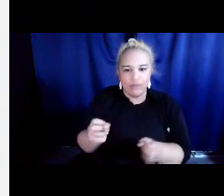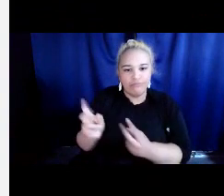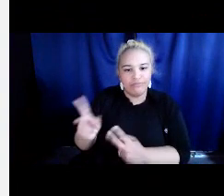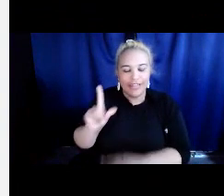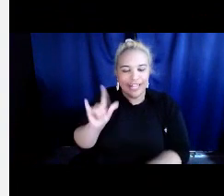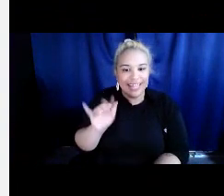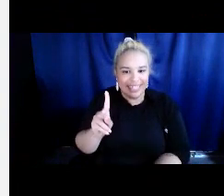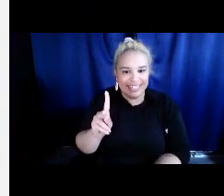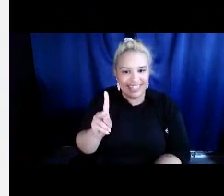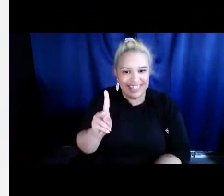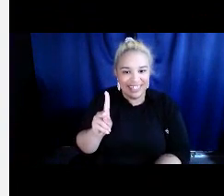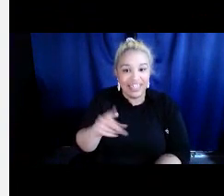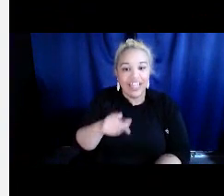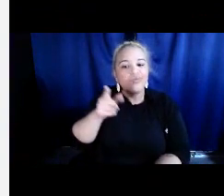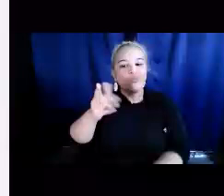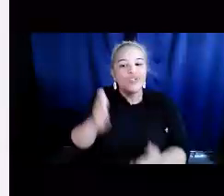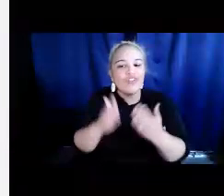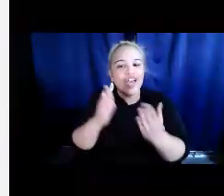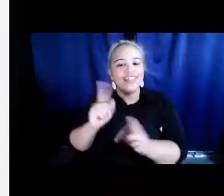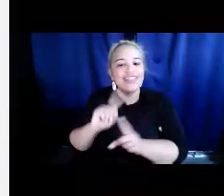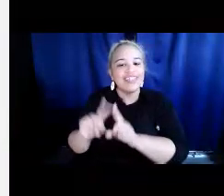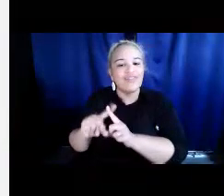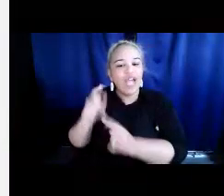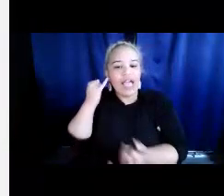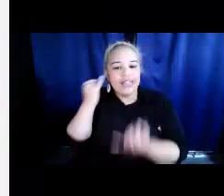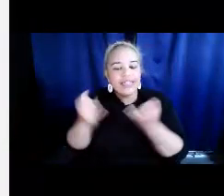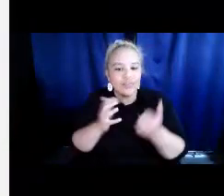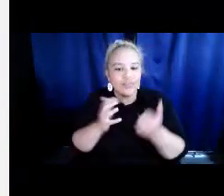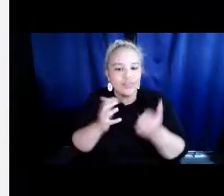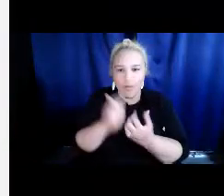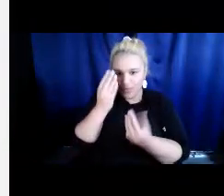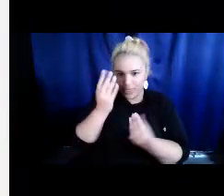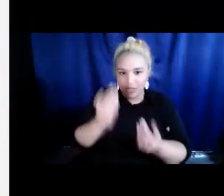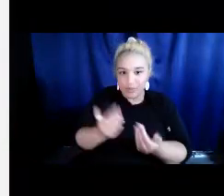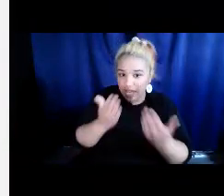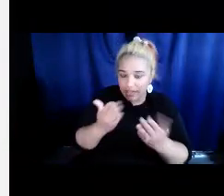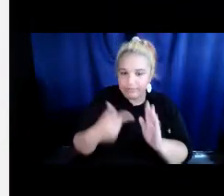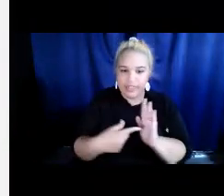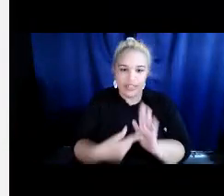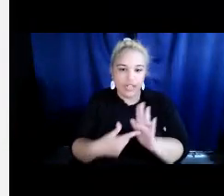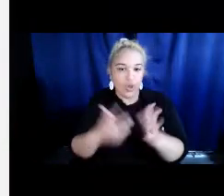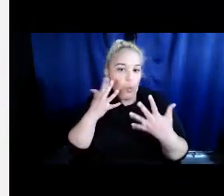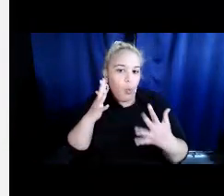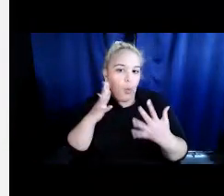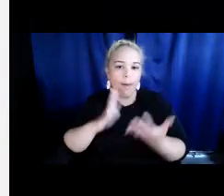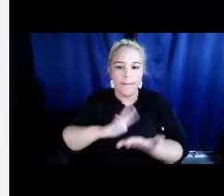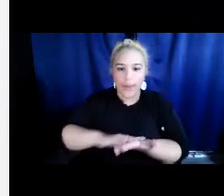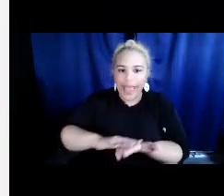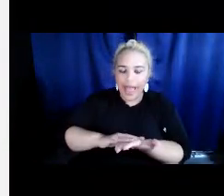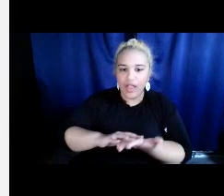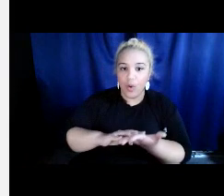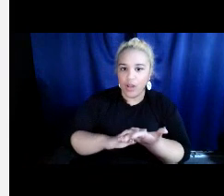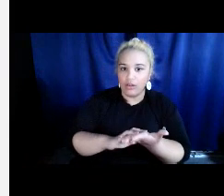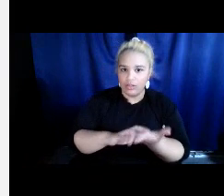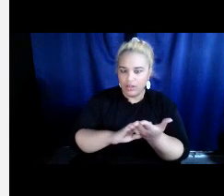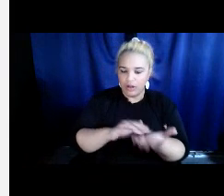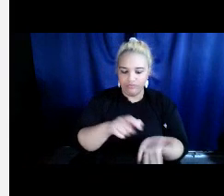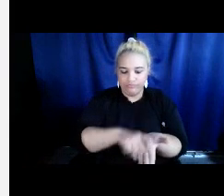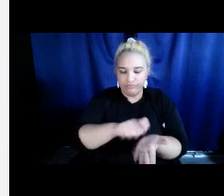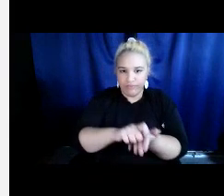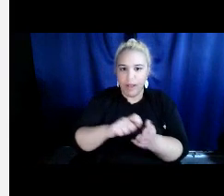Thanks for sharing all that with us, Tanya. It's important to consider how you will maintain the space and/or tools. So